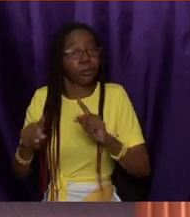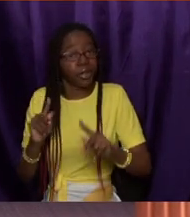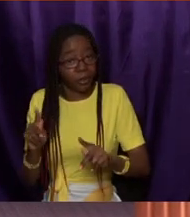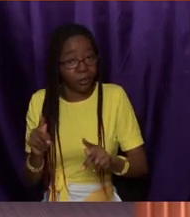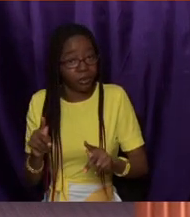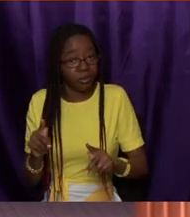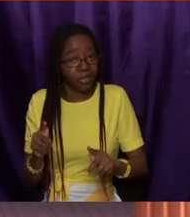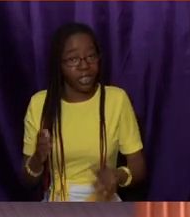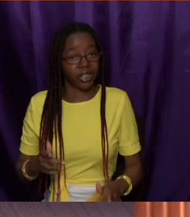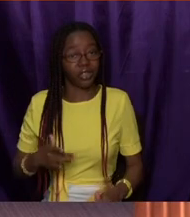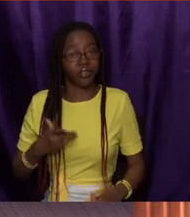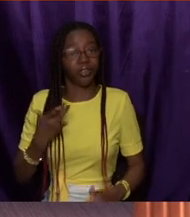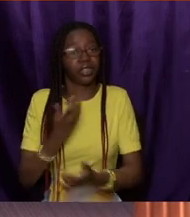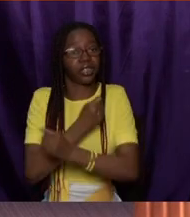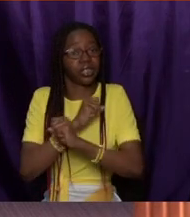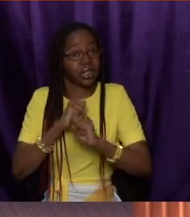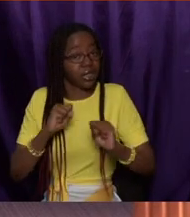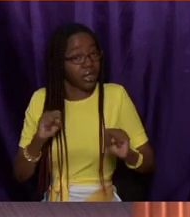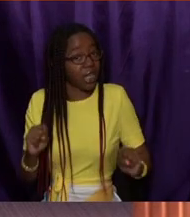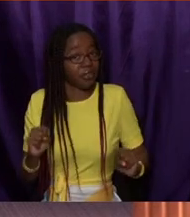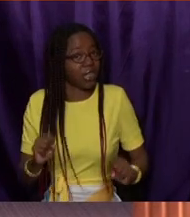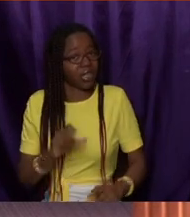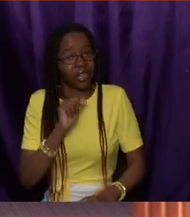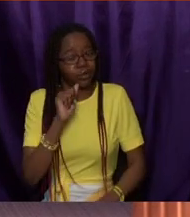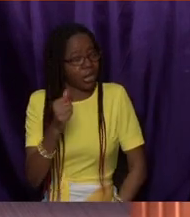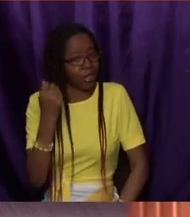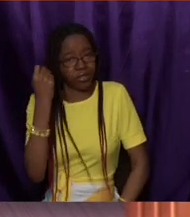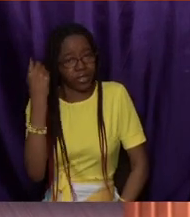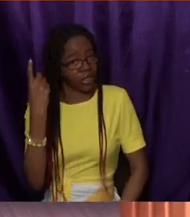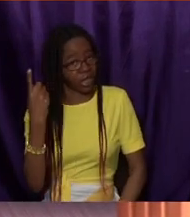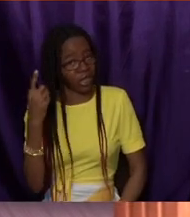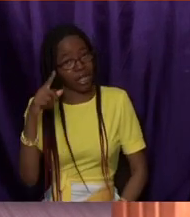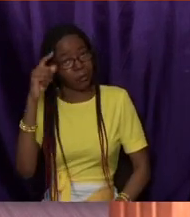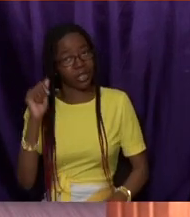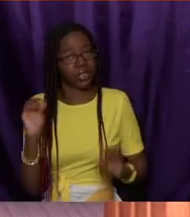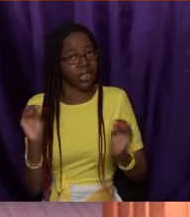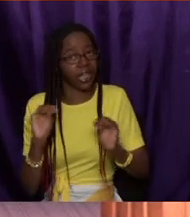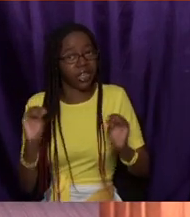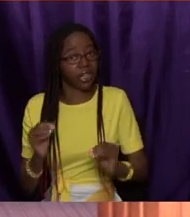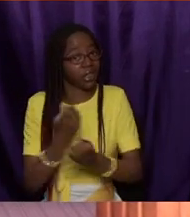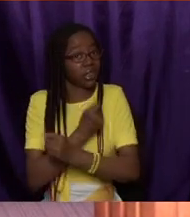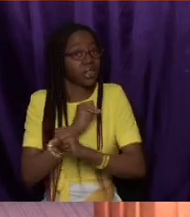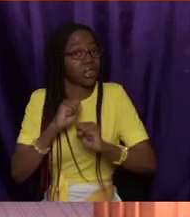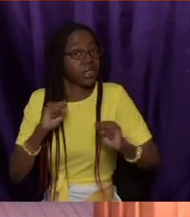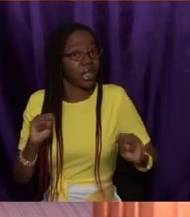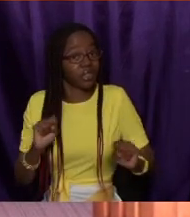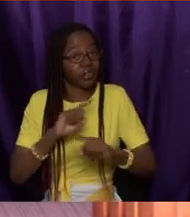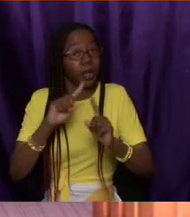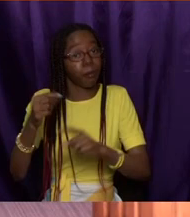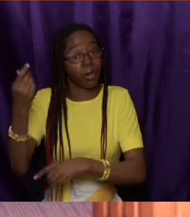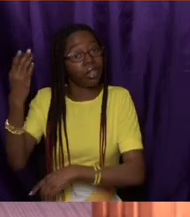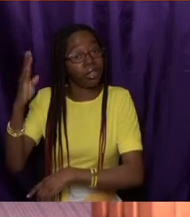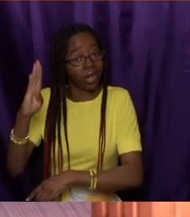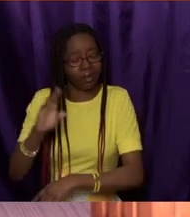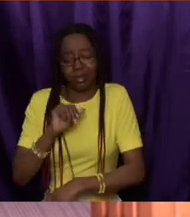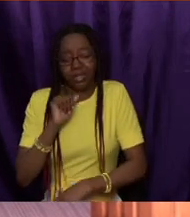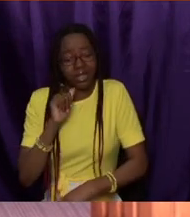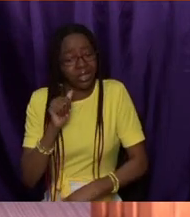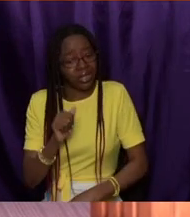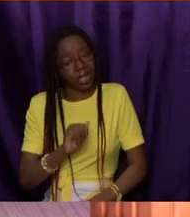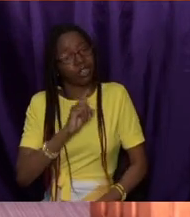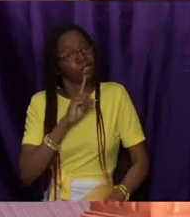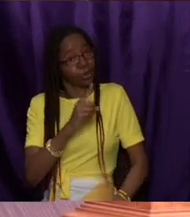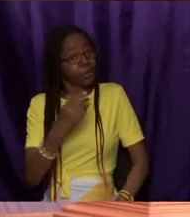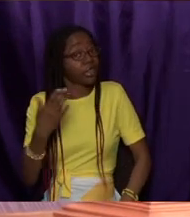of security that don't make sense, because ain't nothing secure but God. It ain't a